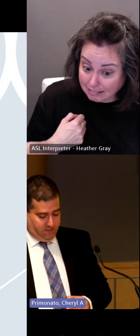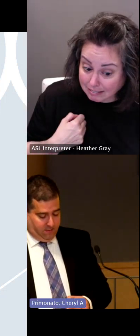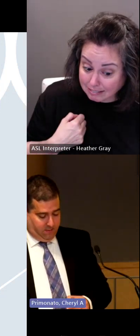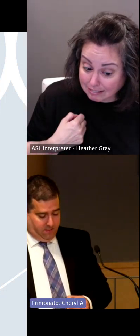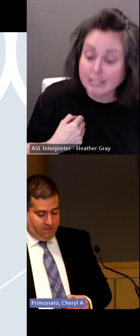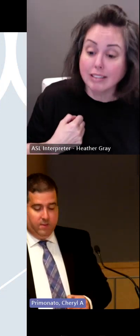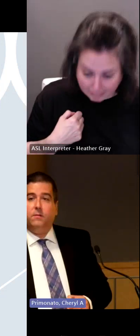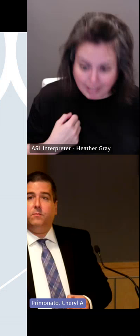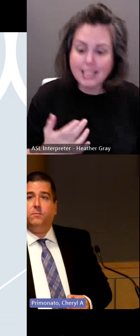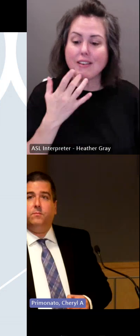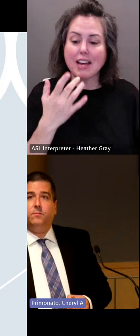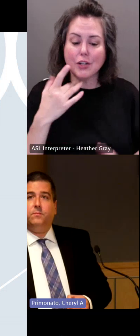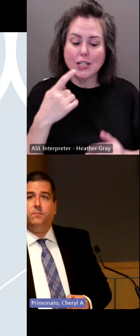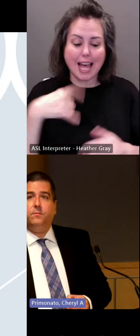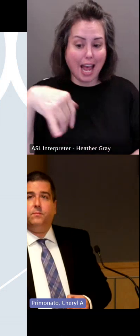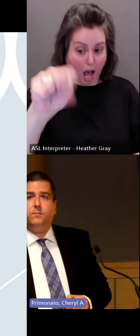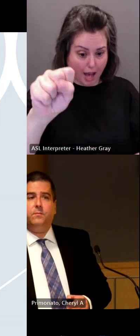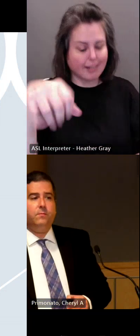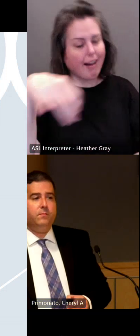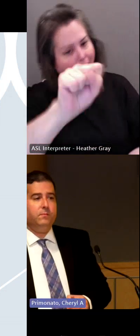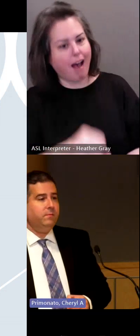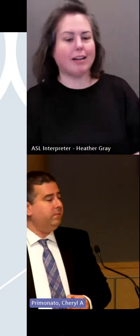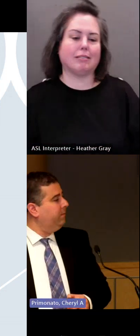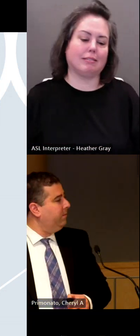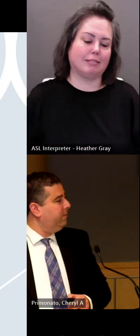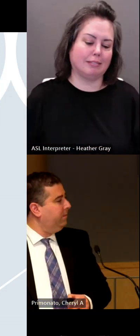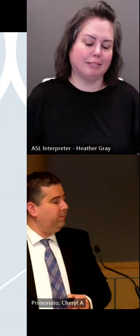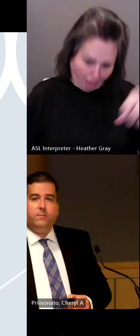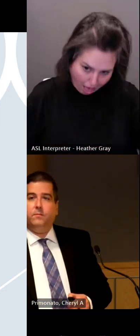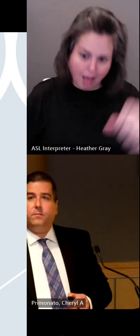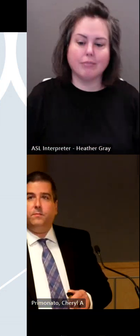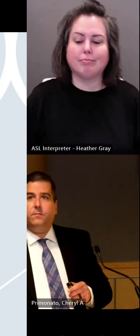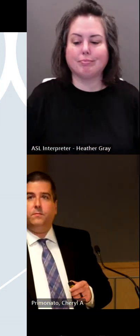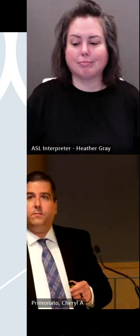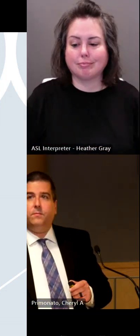All in favor, say aye. Aye. Aye.